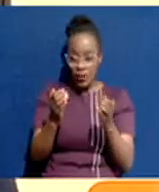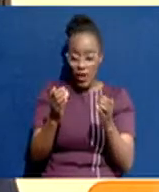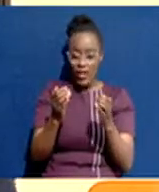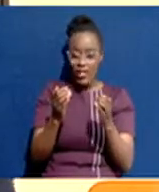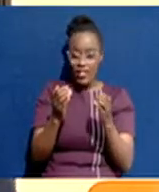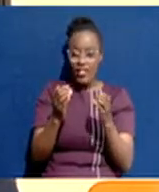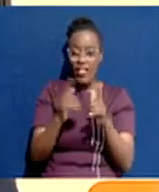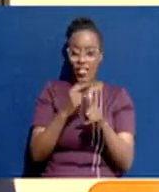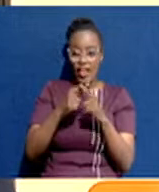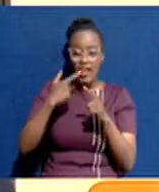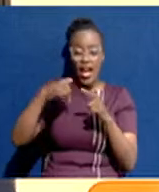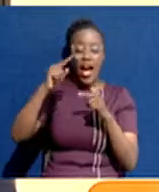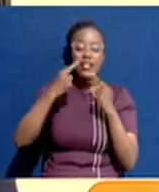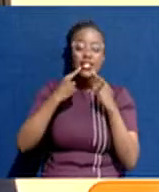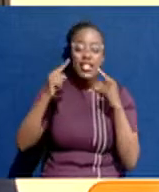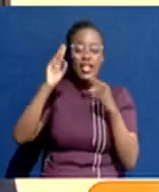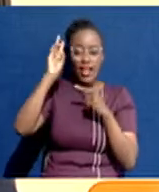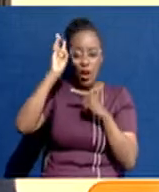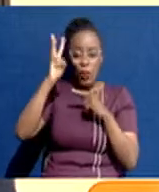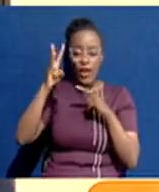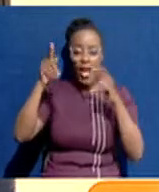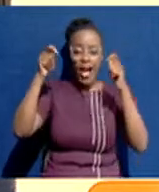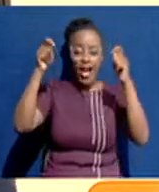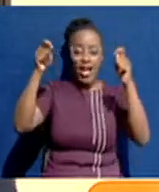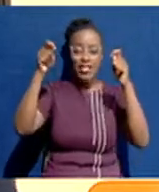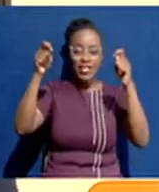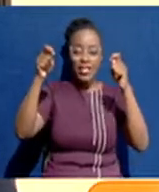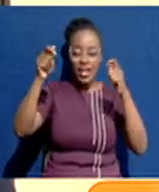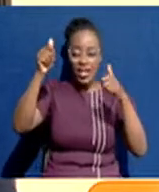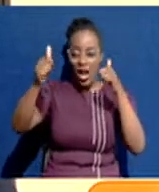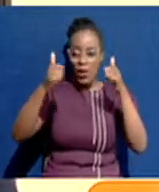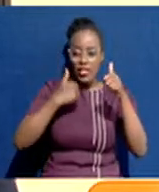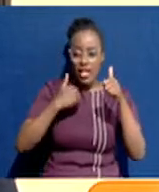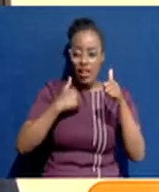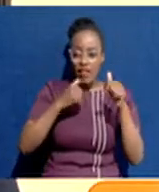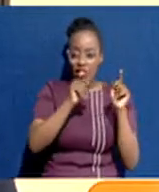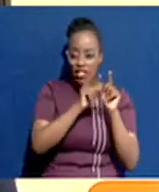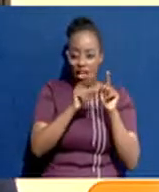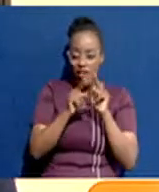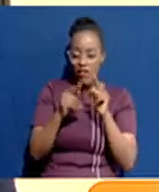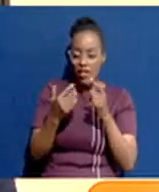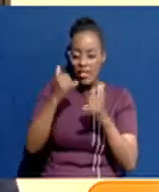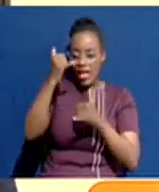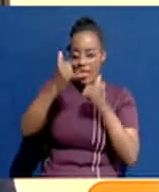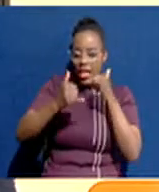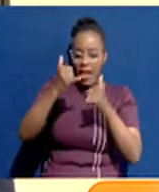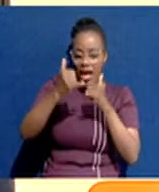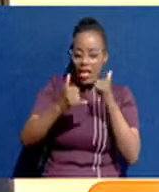then we will declare a strike, not as a last resort